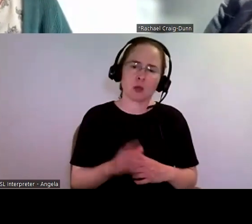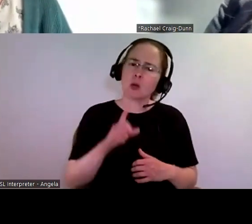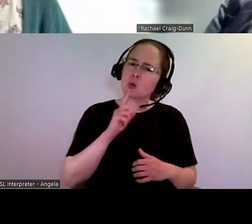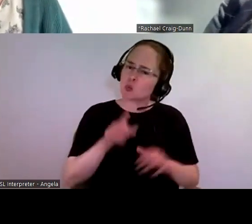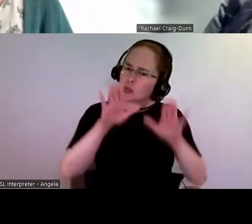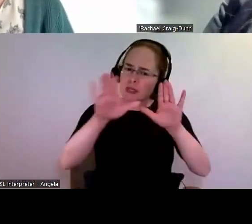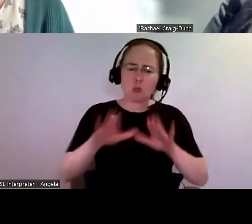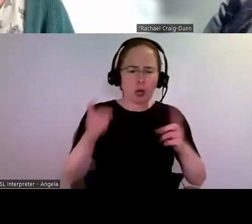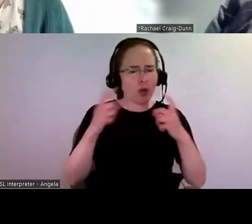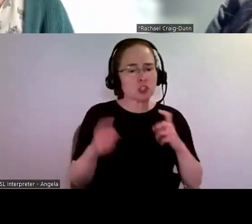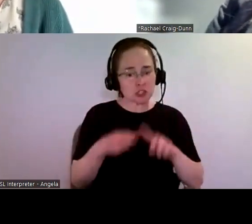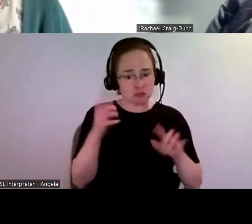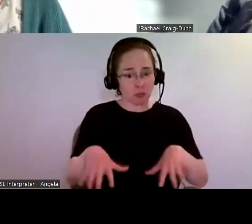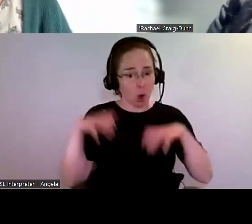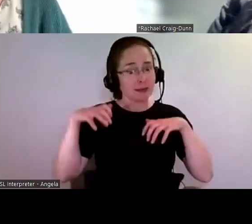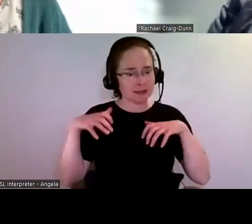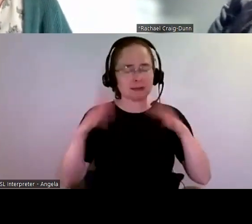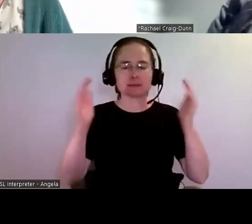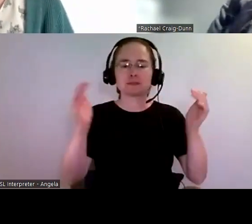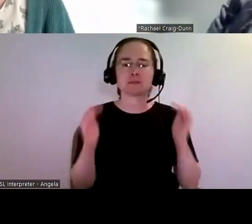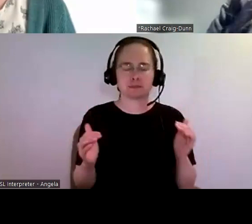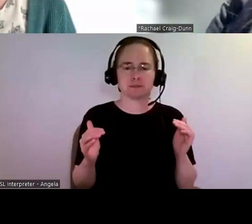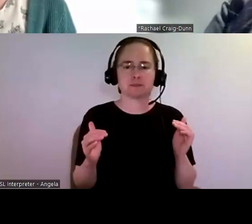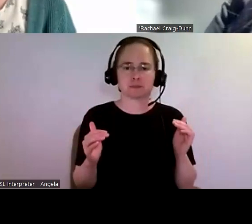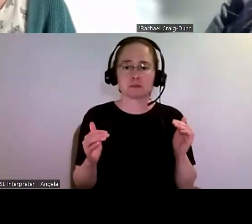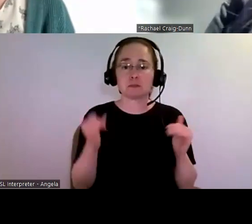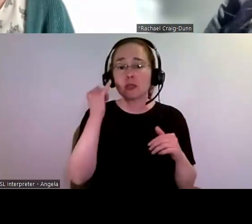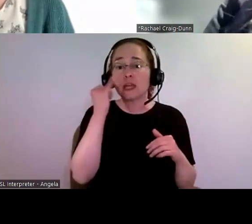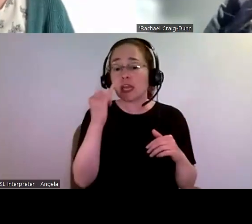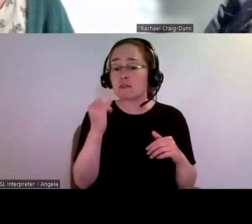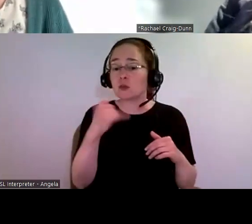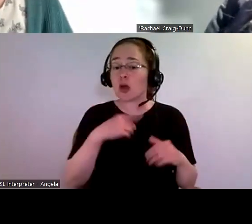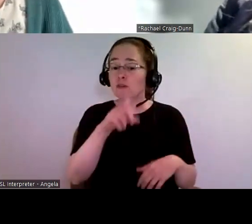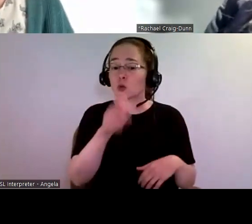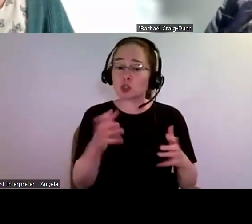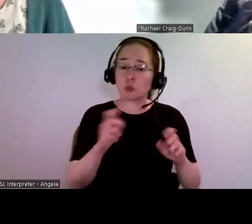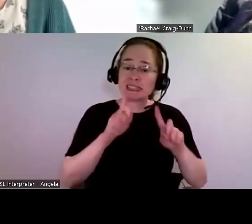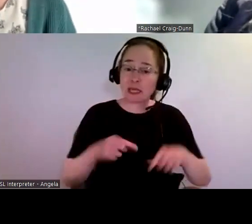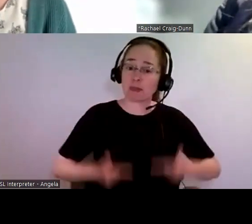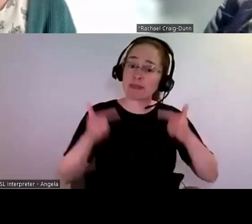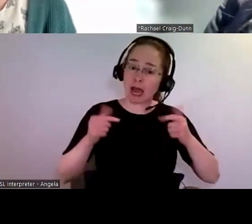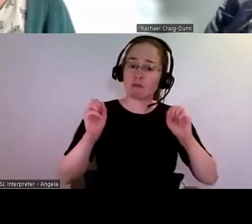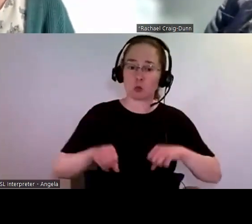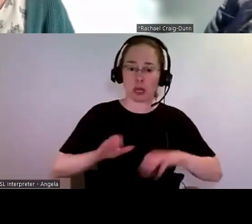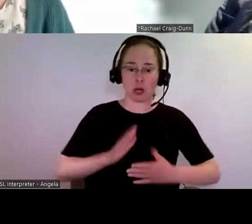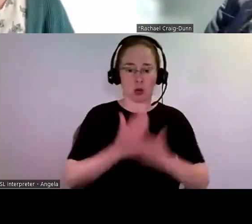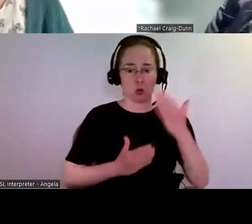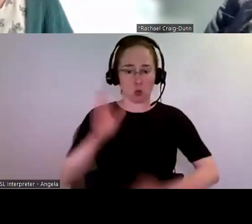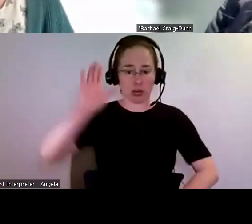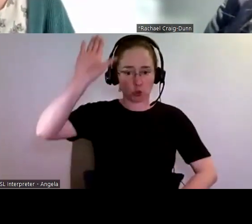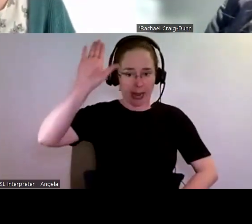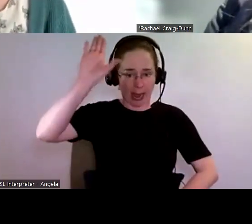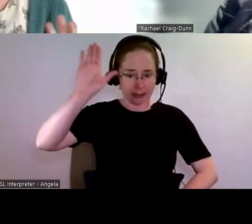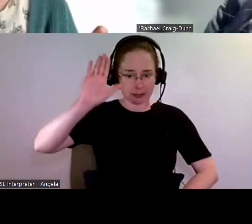great questions from the audience. So I'm going to move into that. If you had a question that you wanted to answer live, you can go ahead and raise